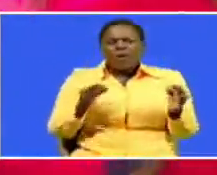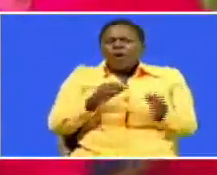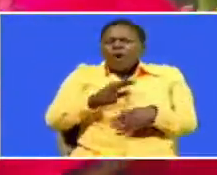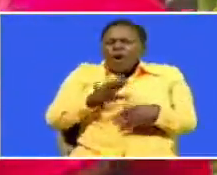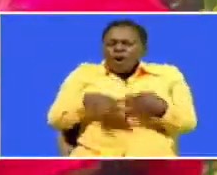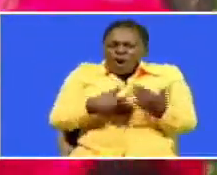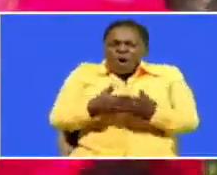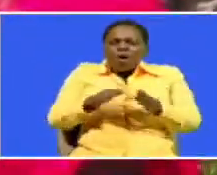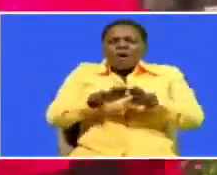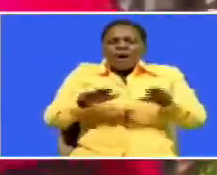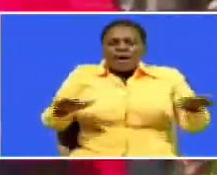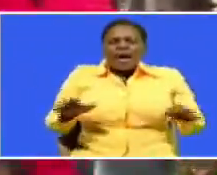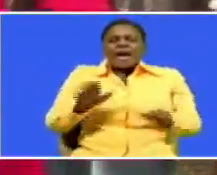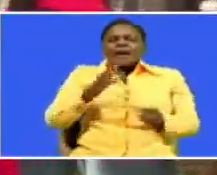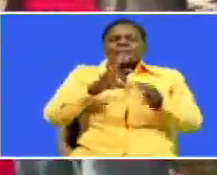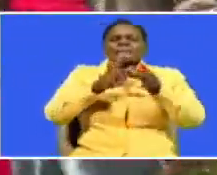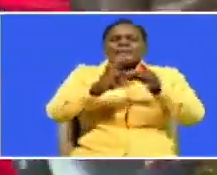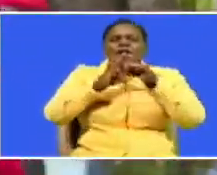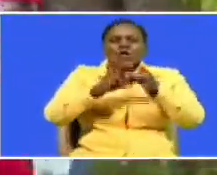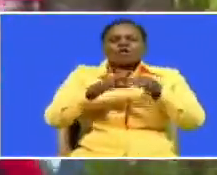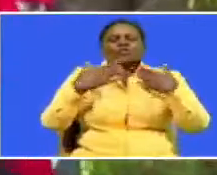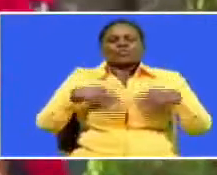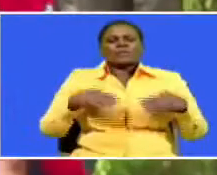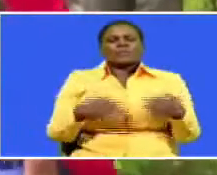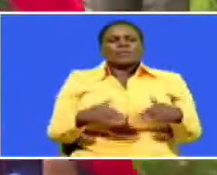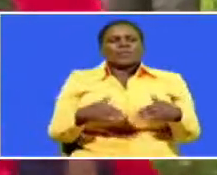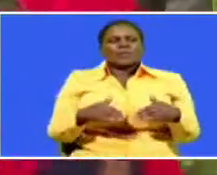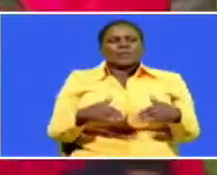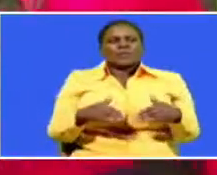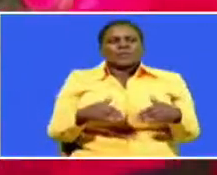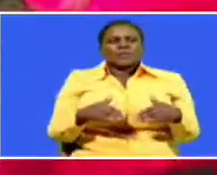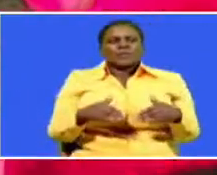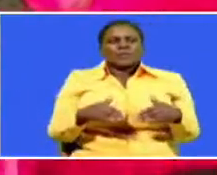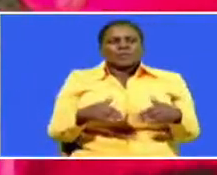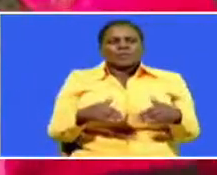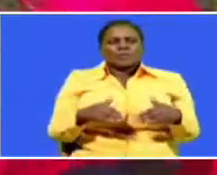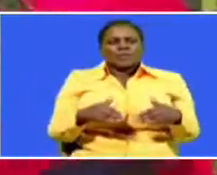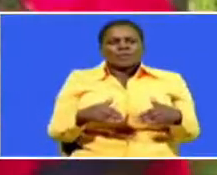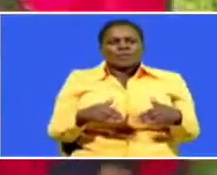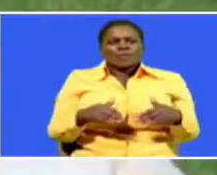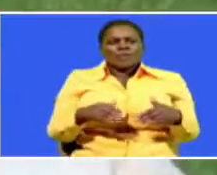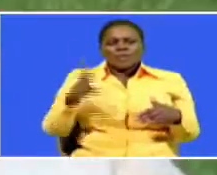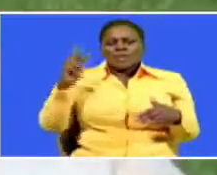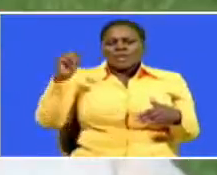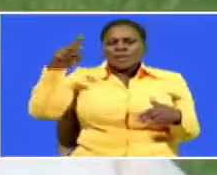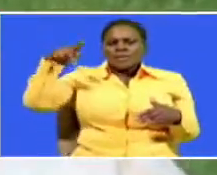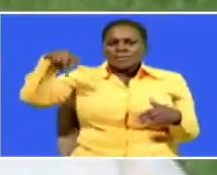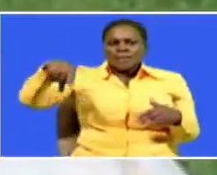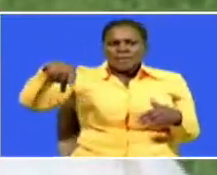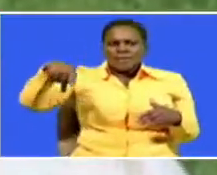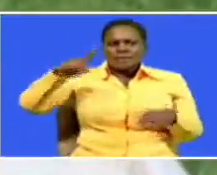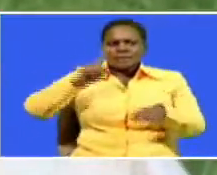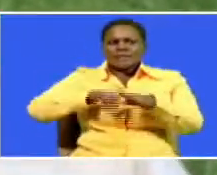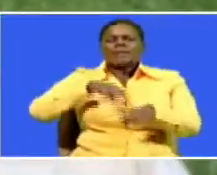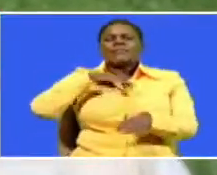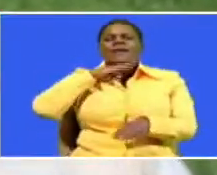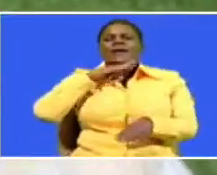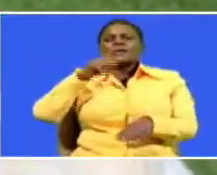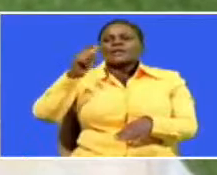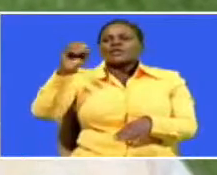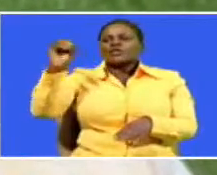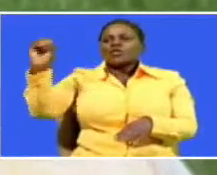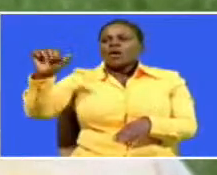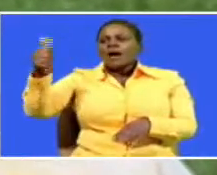portion was Toe's. In its verdict, that is a major indictment to the former nominated MP in his death, Toe and